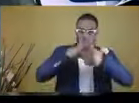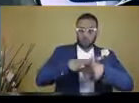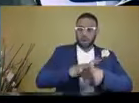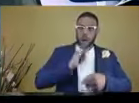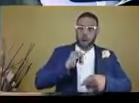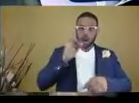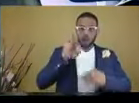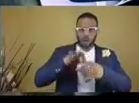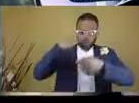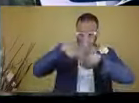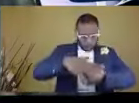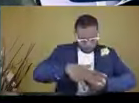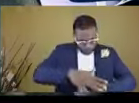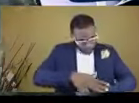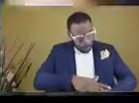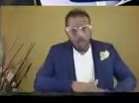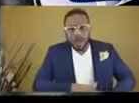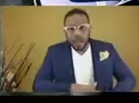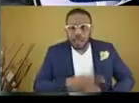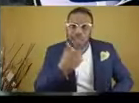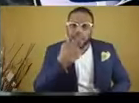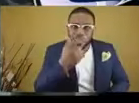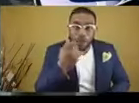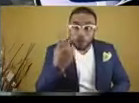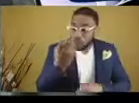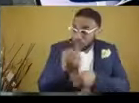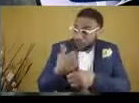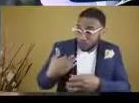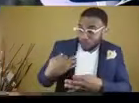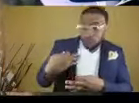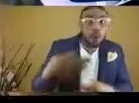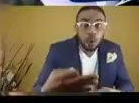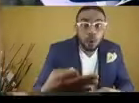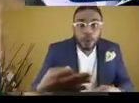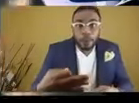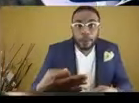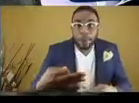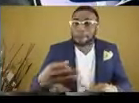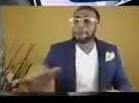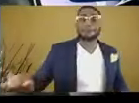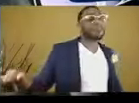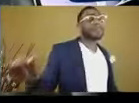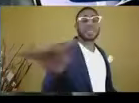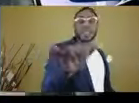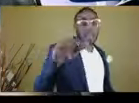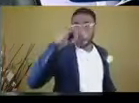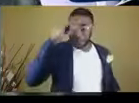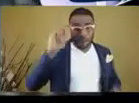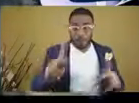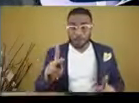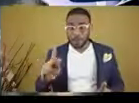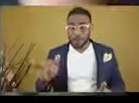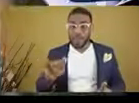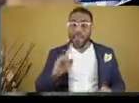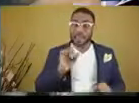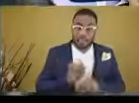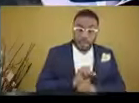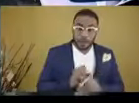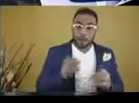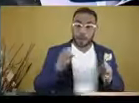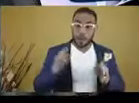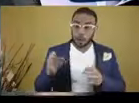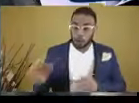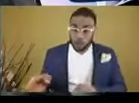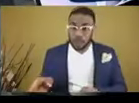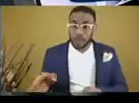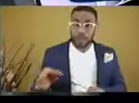were suppressed. And so it's interesting that 2 years fast forwarded, those very same Black folk, like literally in many ways, the fate of the